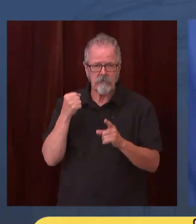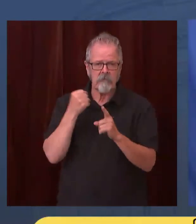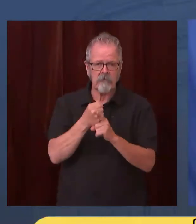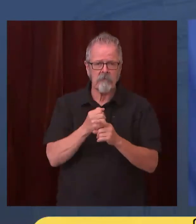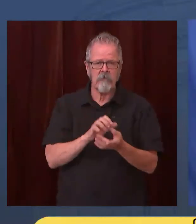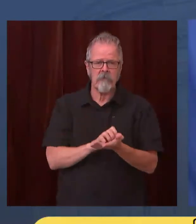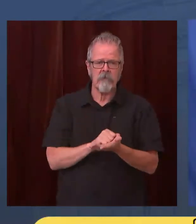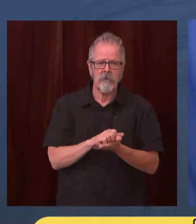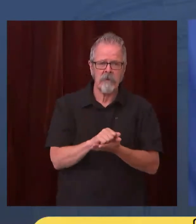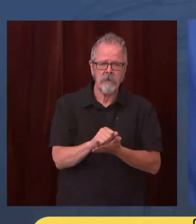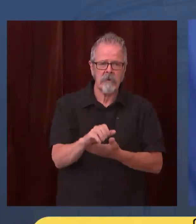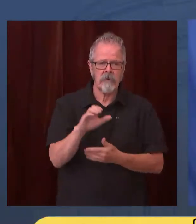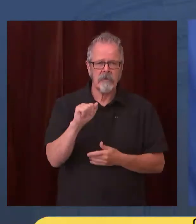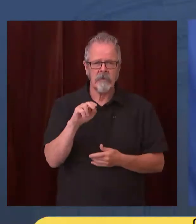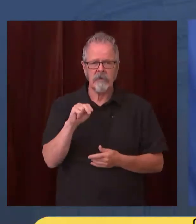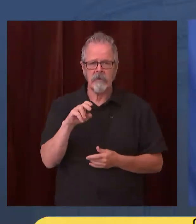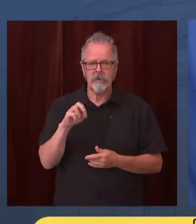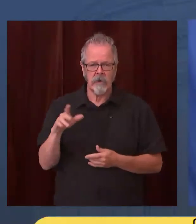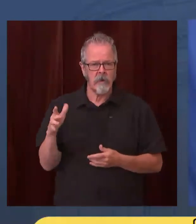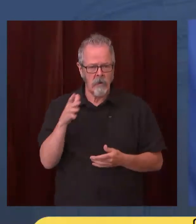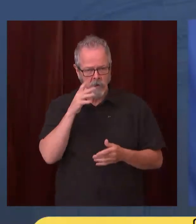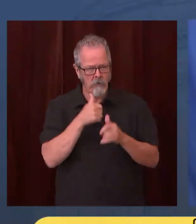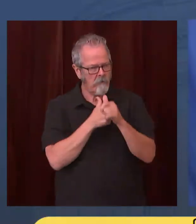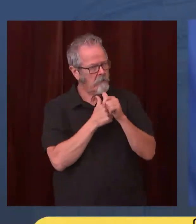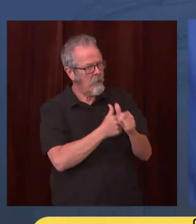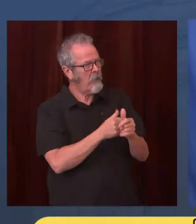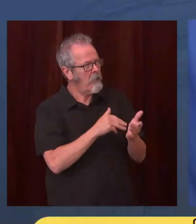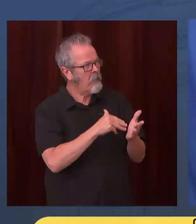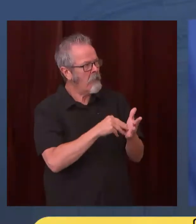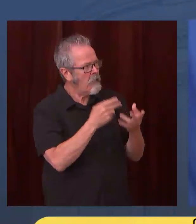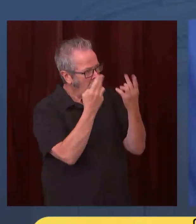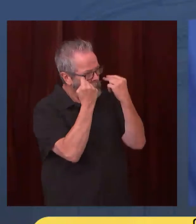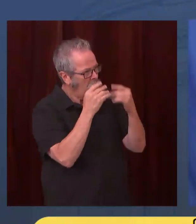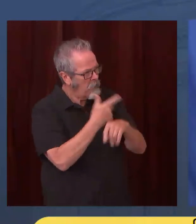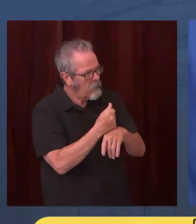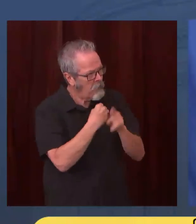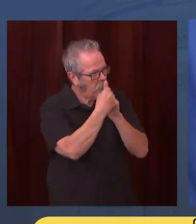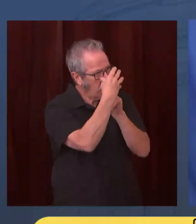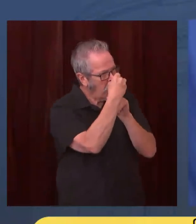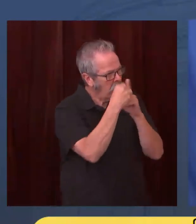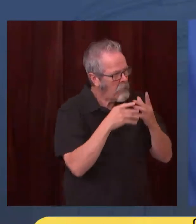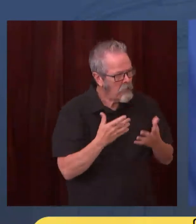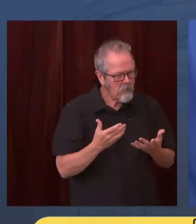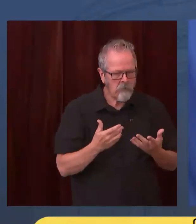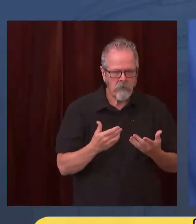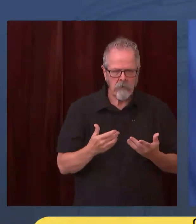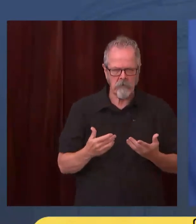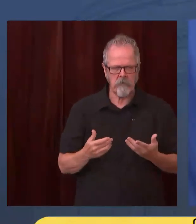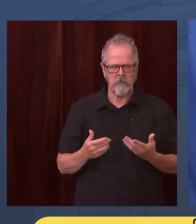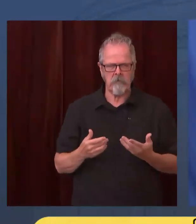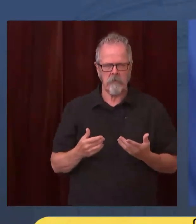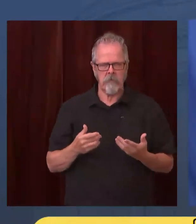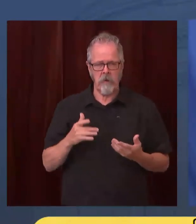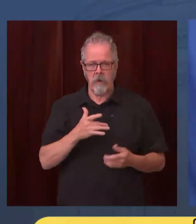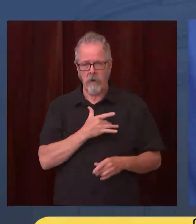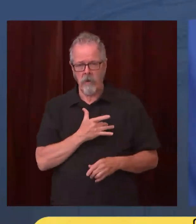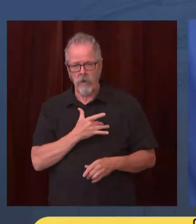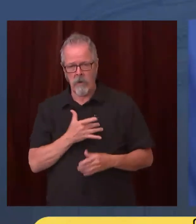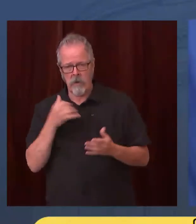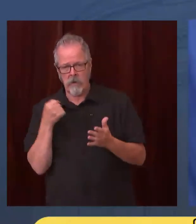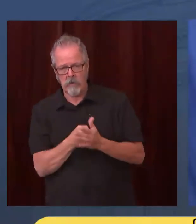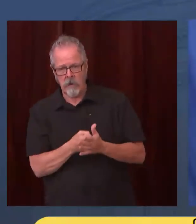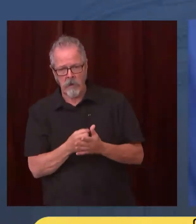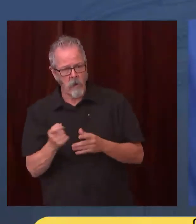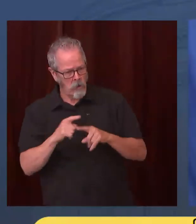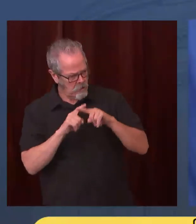your physician when you have a heart attack, and when they say you need a drug, you take it. And when you have a possibility of getting a fatal disease